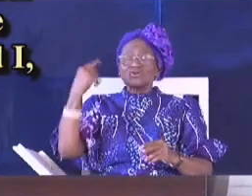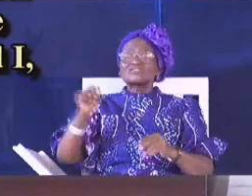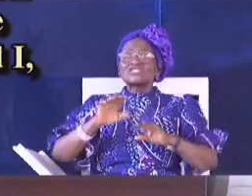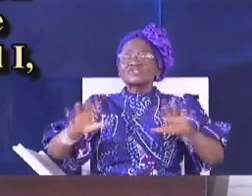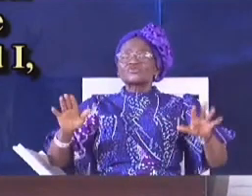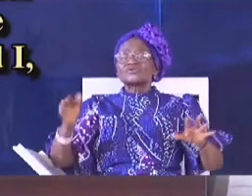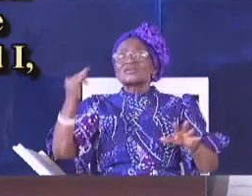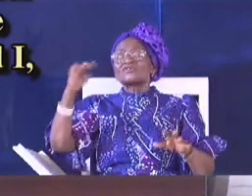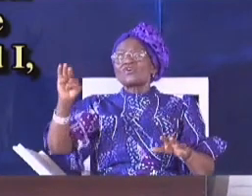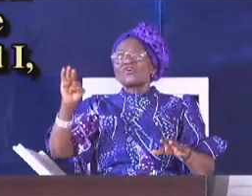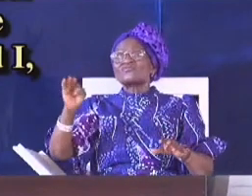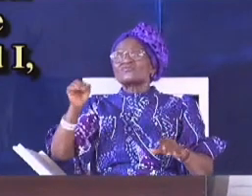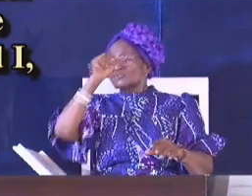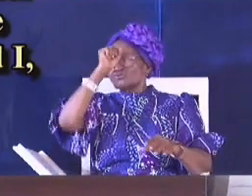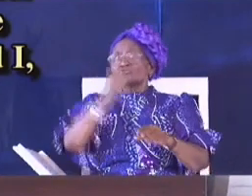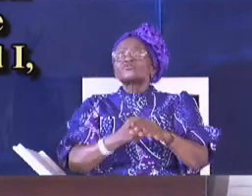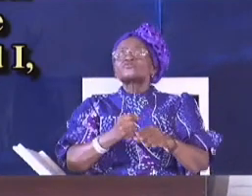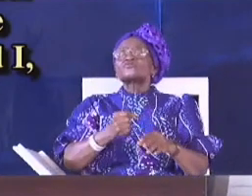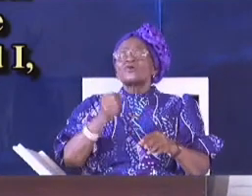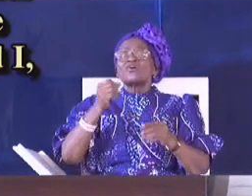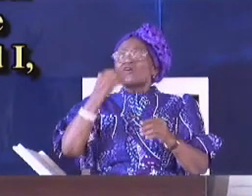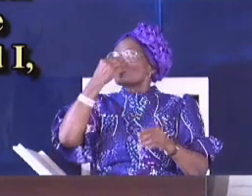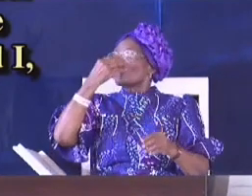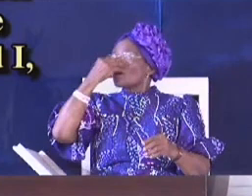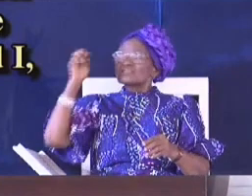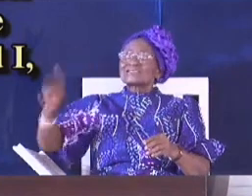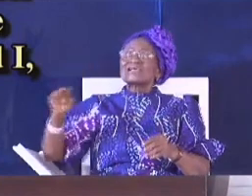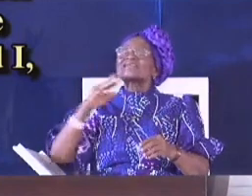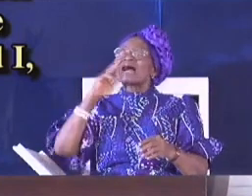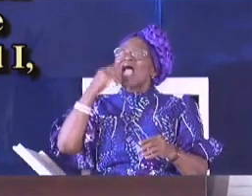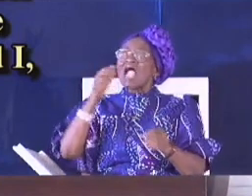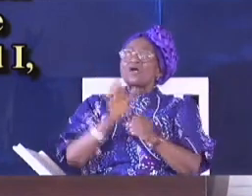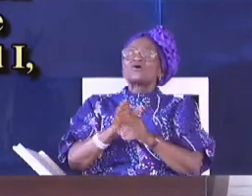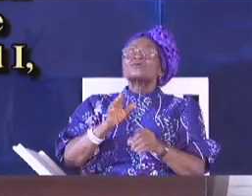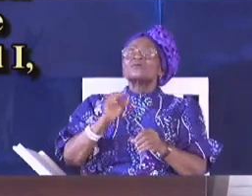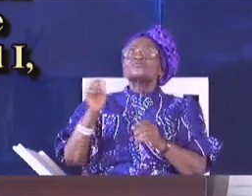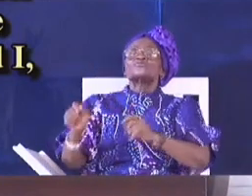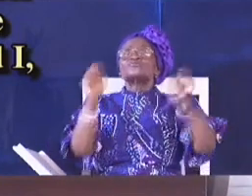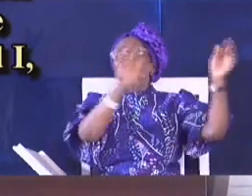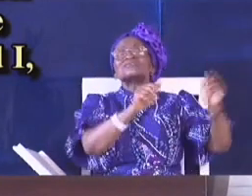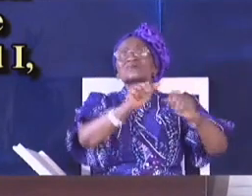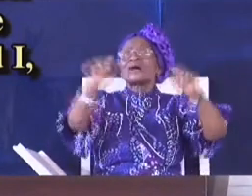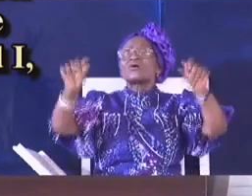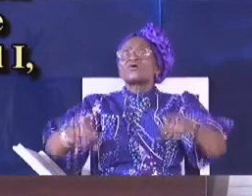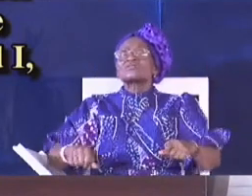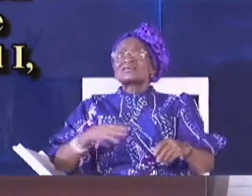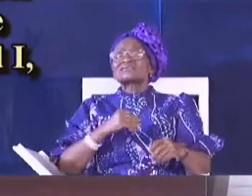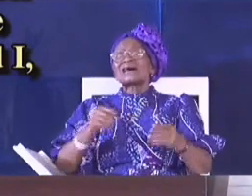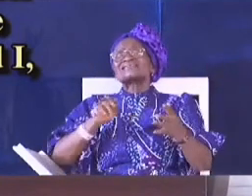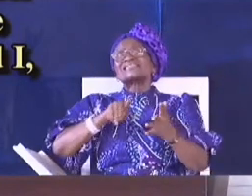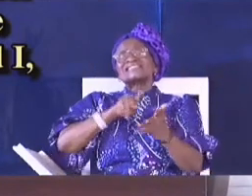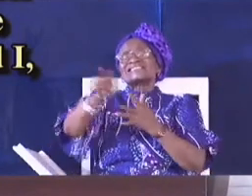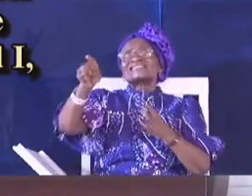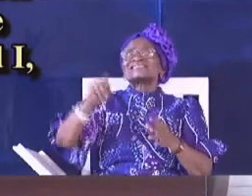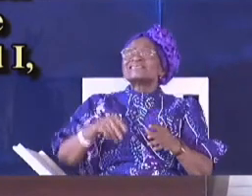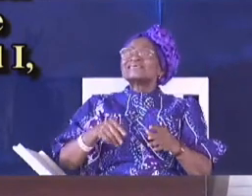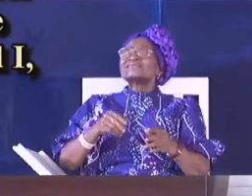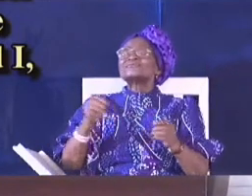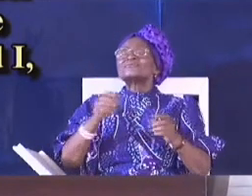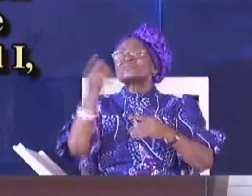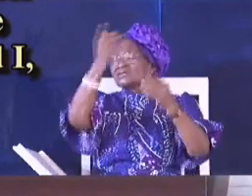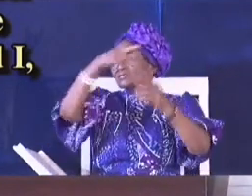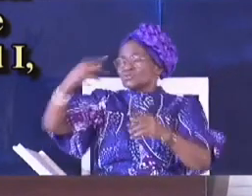of Israel have forsaken thy covenant, thrown down thy altars, and slain thy prophets with the